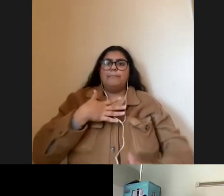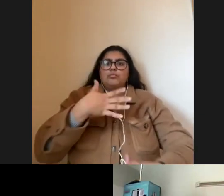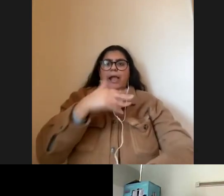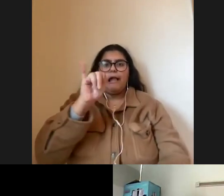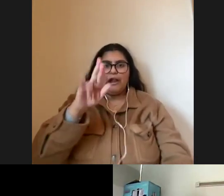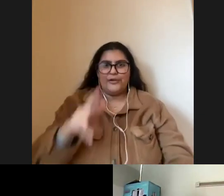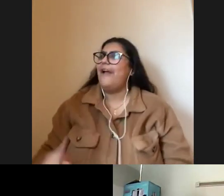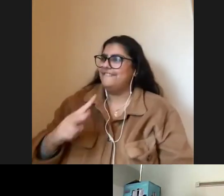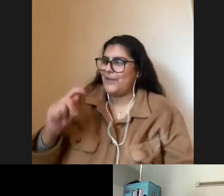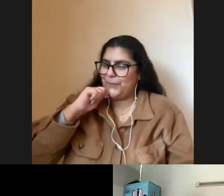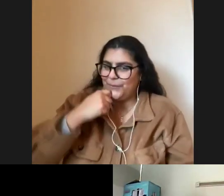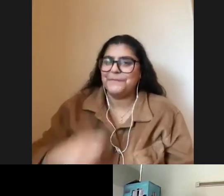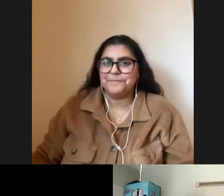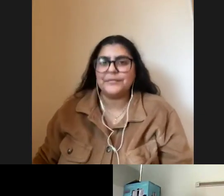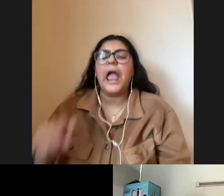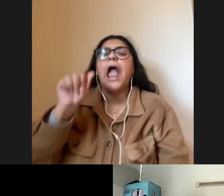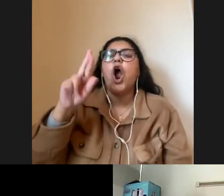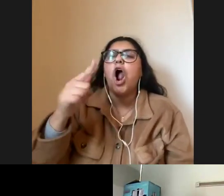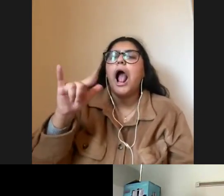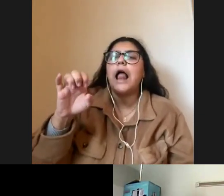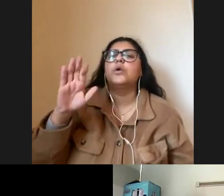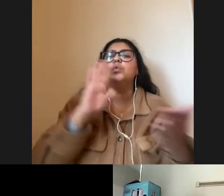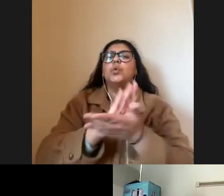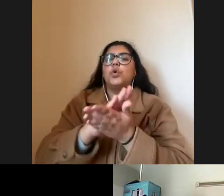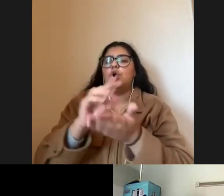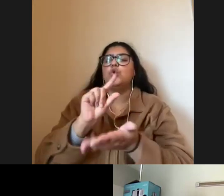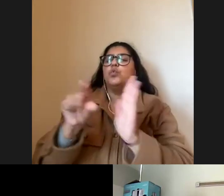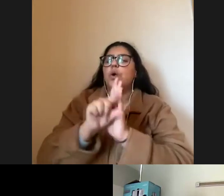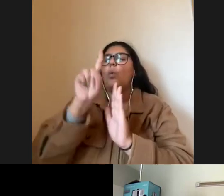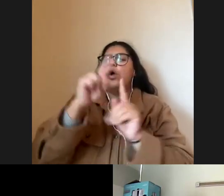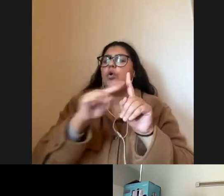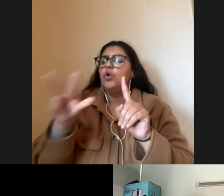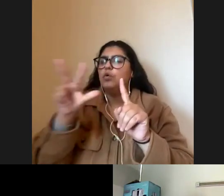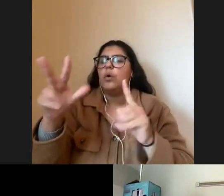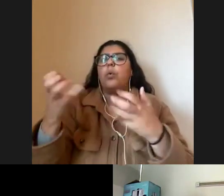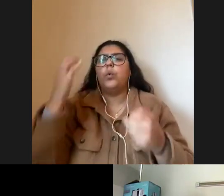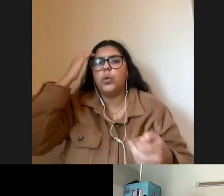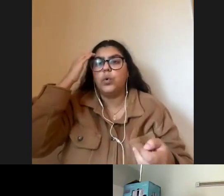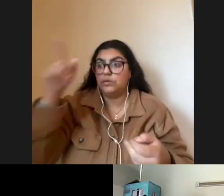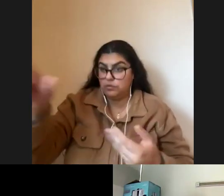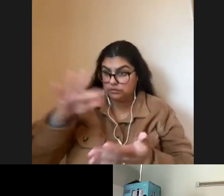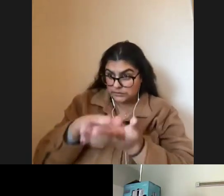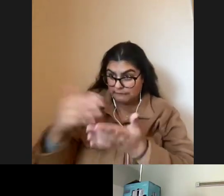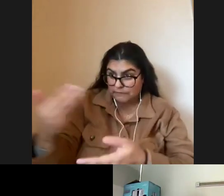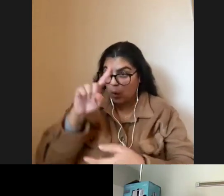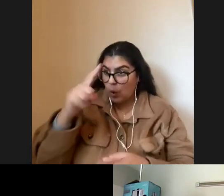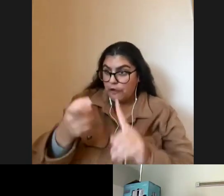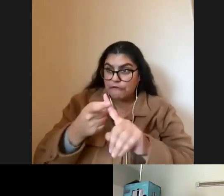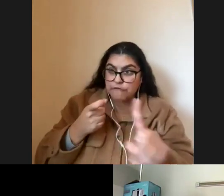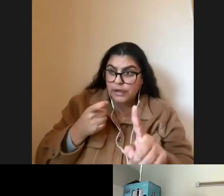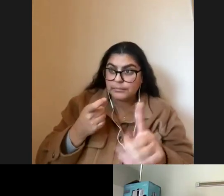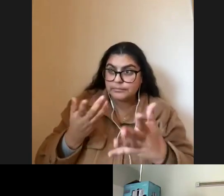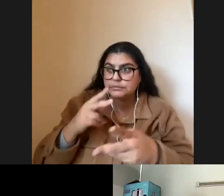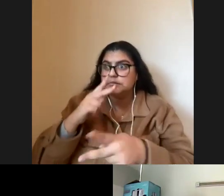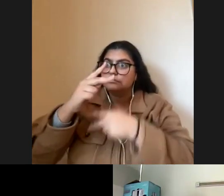cool. Argyle School grades 1 through 3 would like to know, do you only study fish from certain types of water or do you